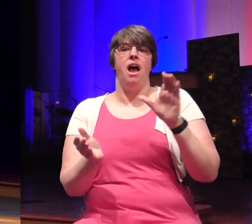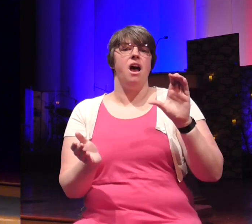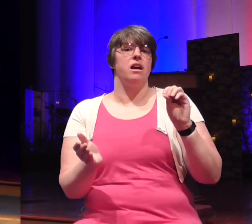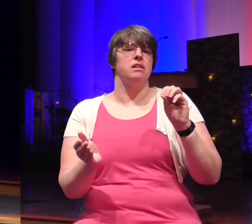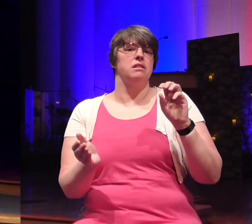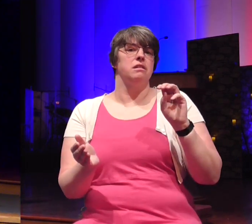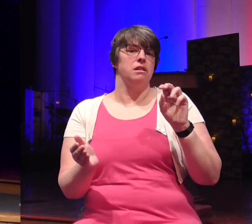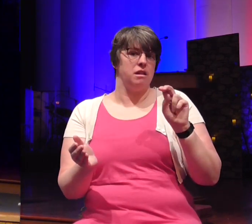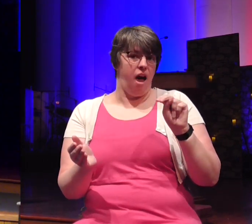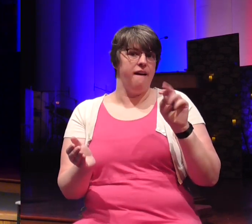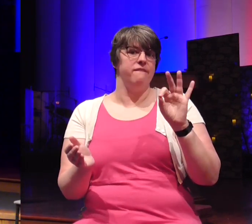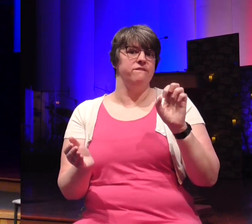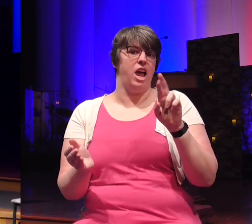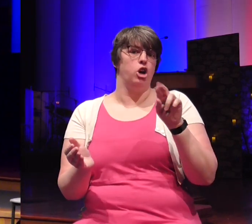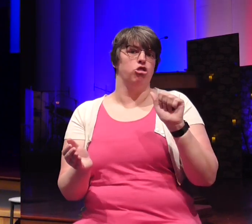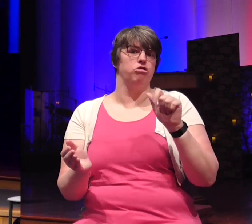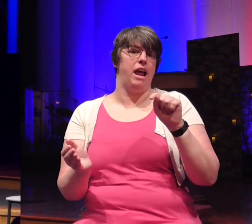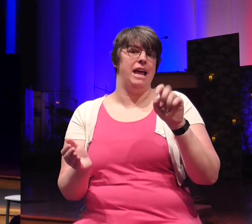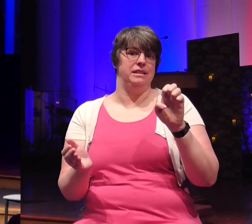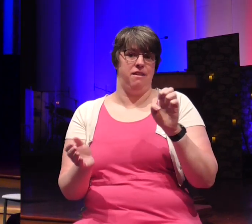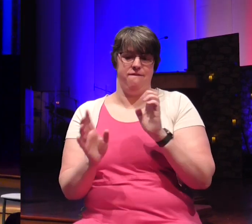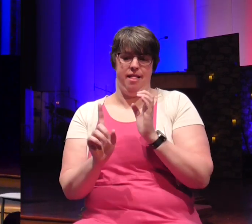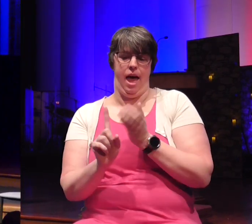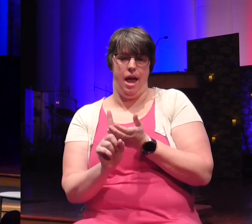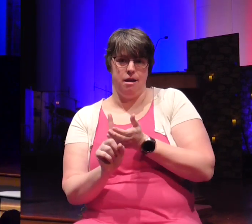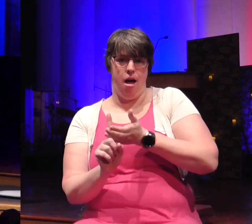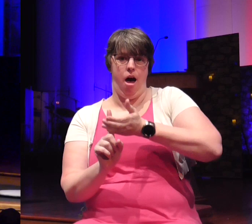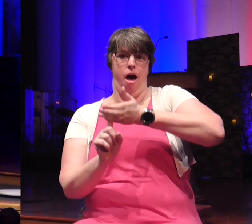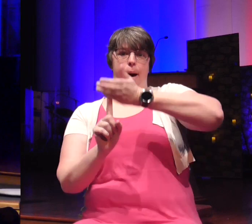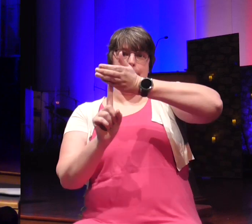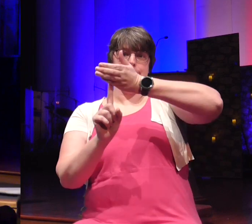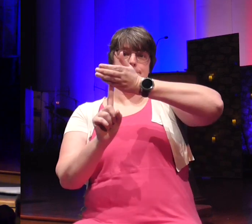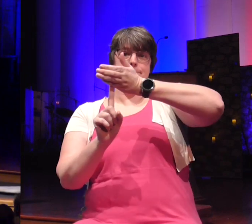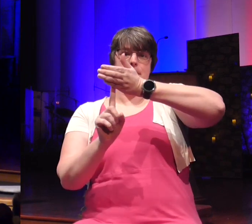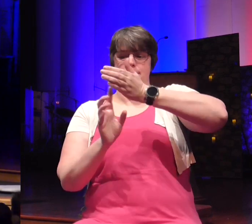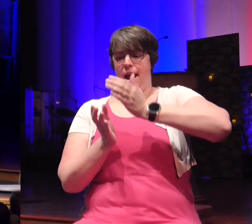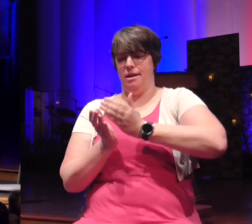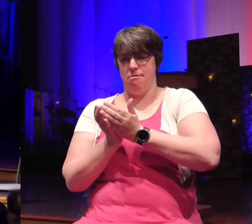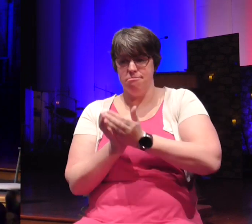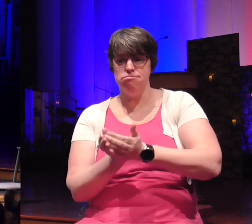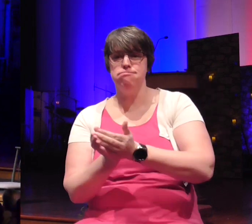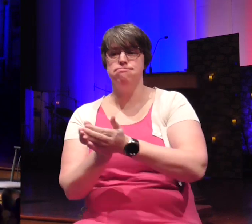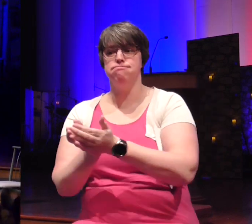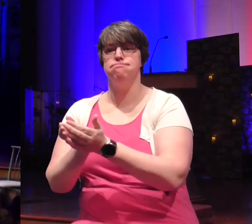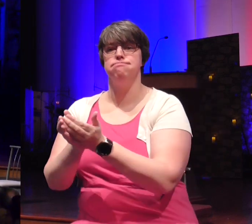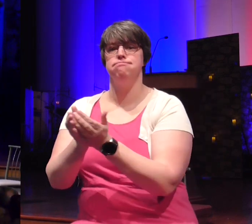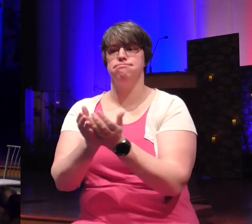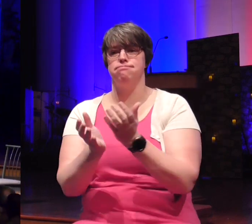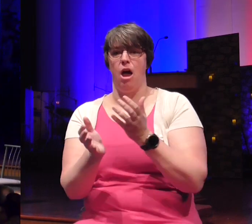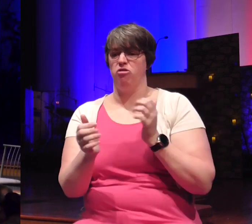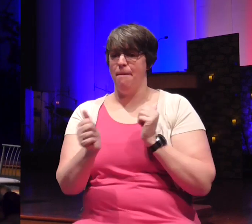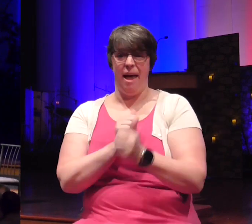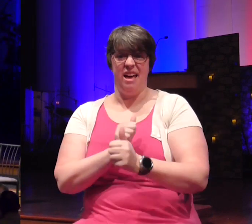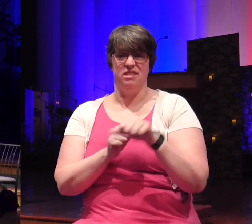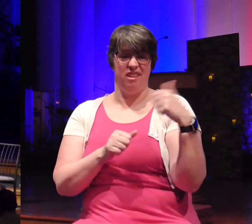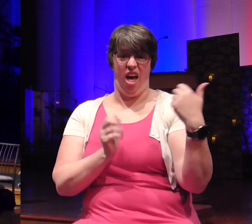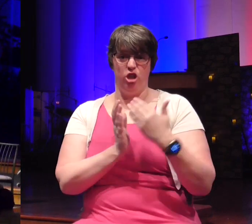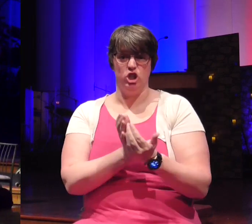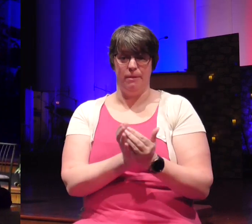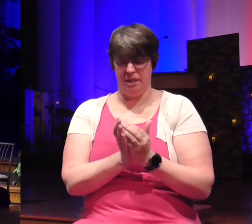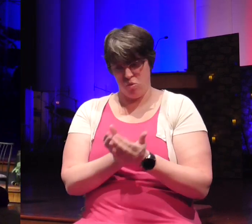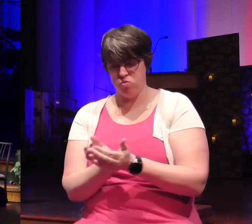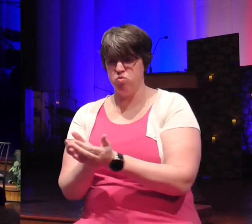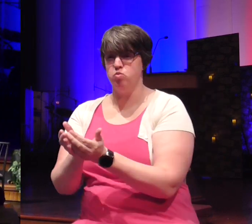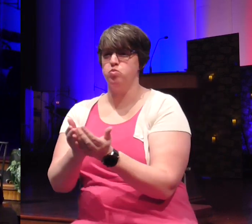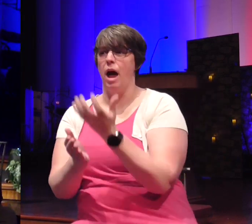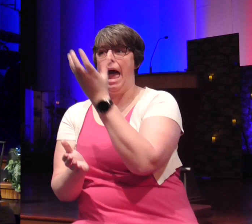harbor right past the other Confederate ships, who really didn't give it another thought, and sailed out into the Atlantic Ocean. And then when he